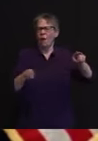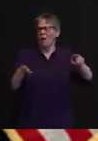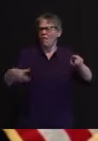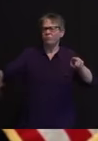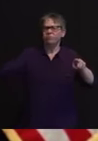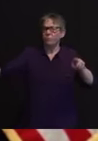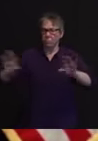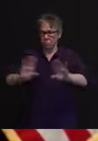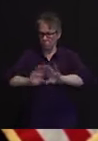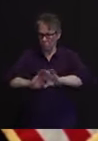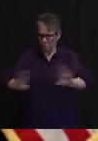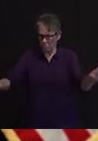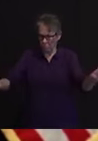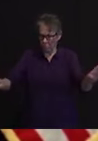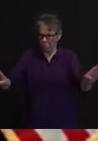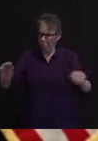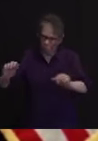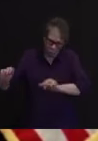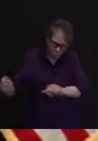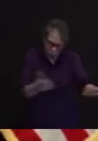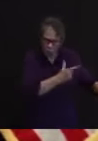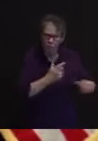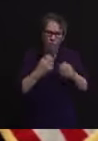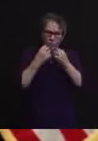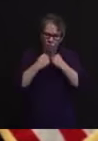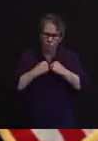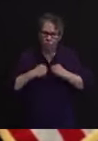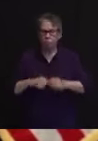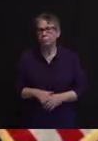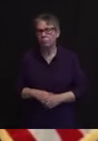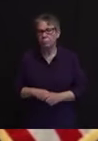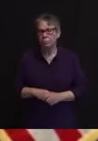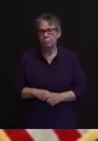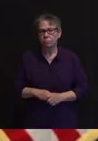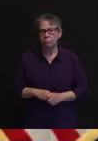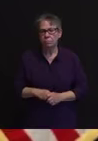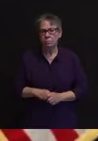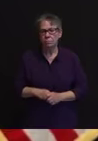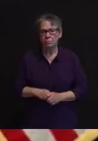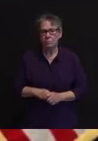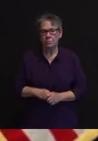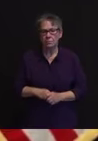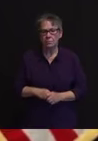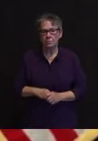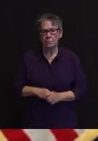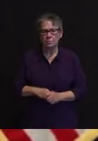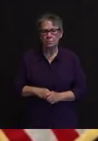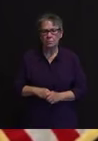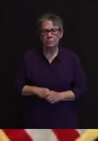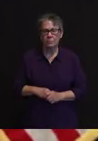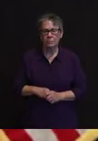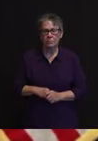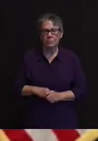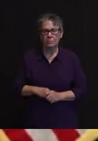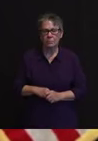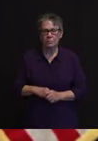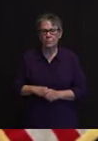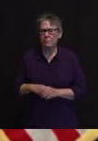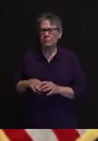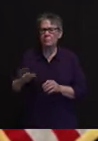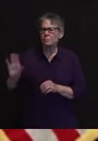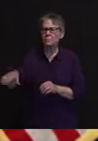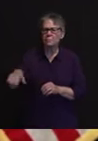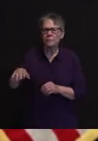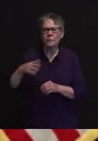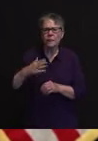to me today and said there were some rumors that might be otherwise in a certain reality in the state, and he said, you know, what happens